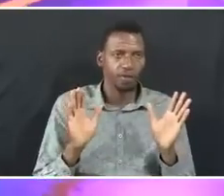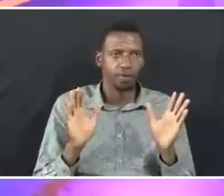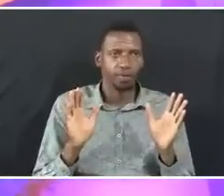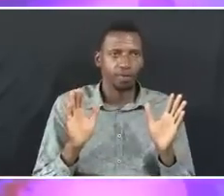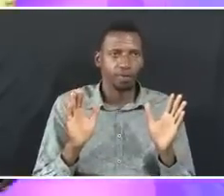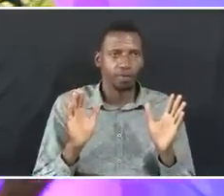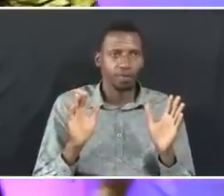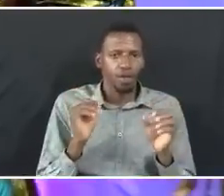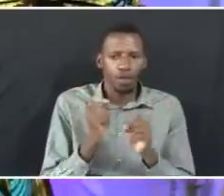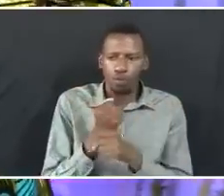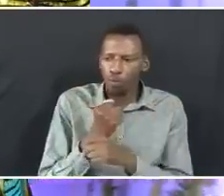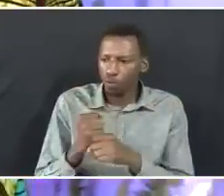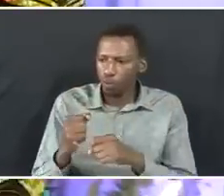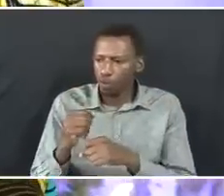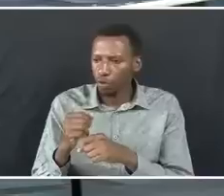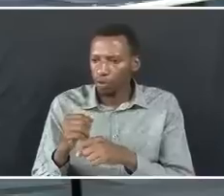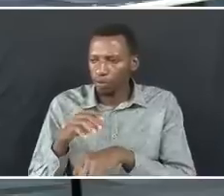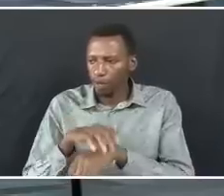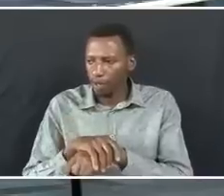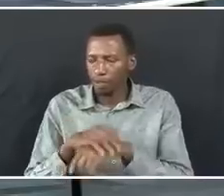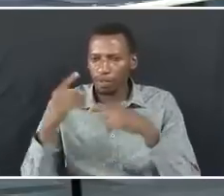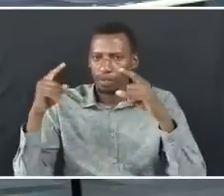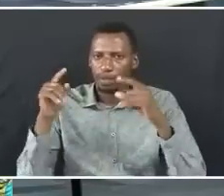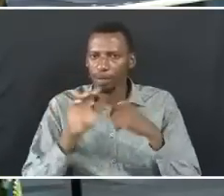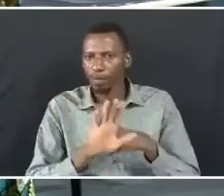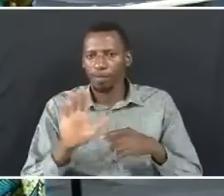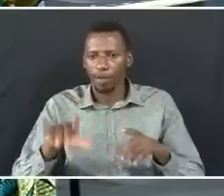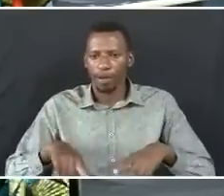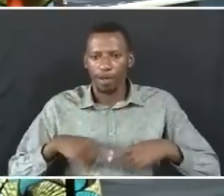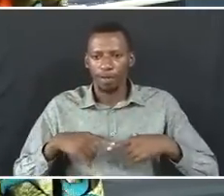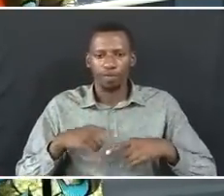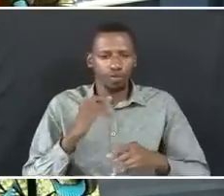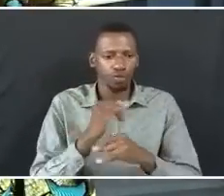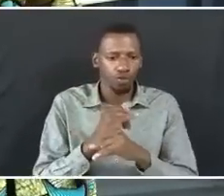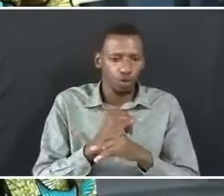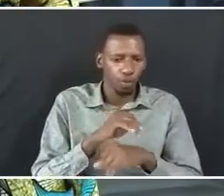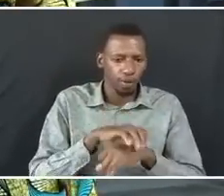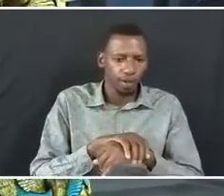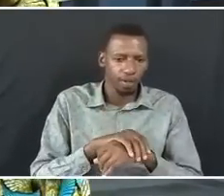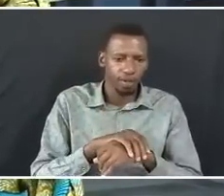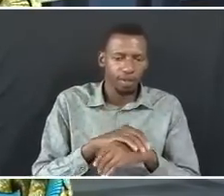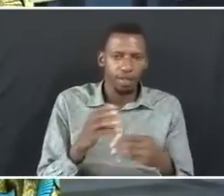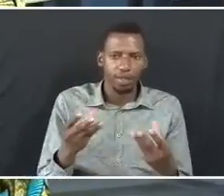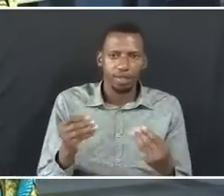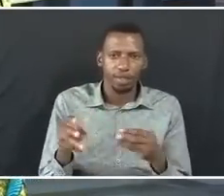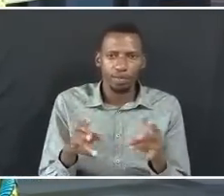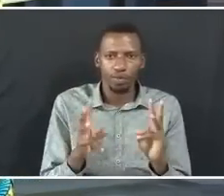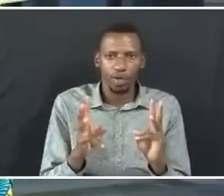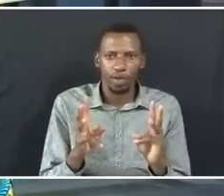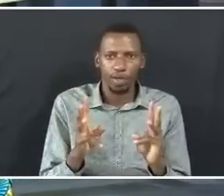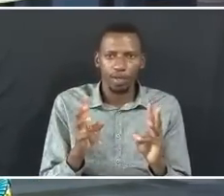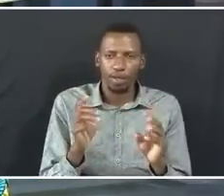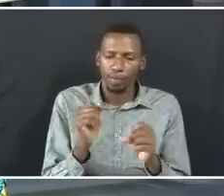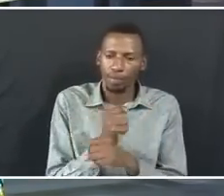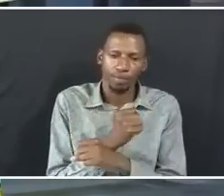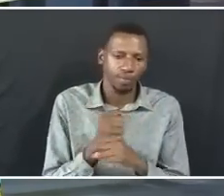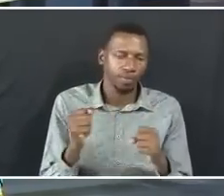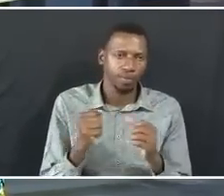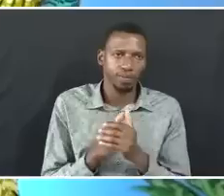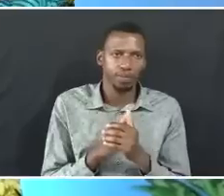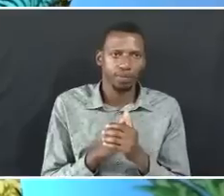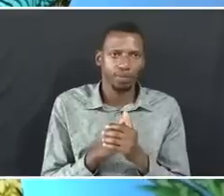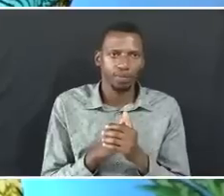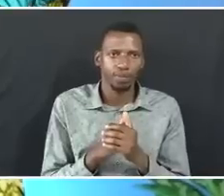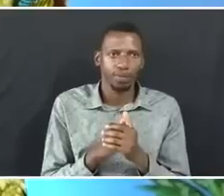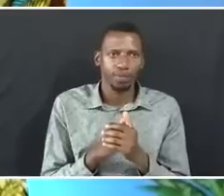and are unable to find life in a simple way from scratch. and